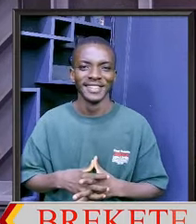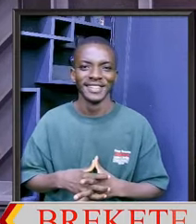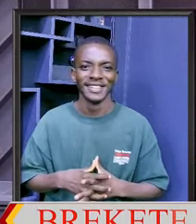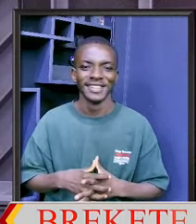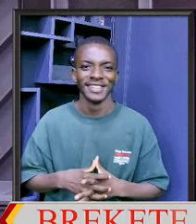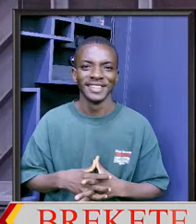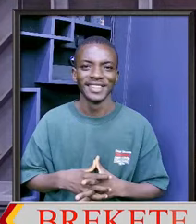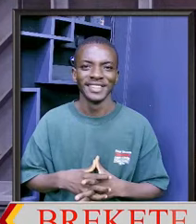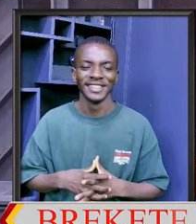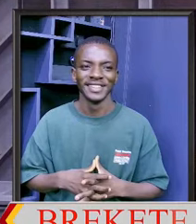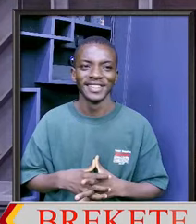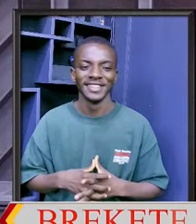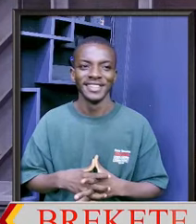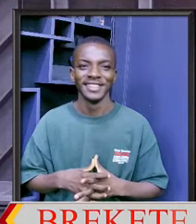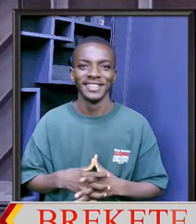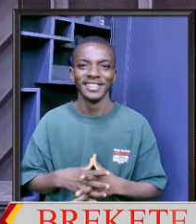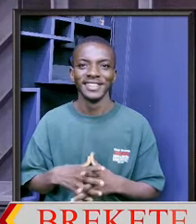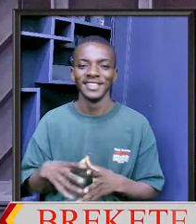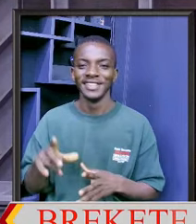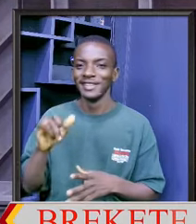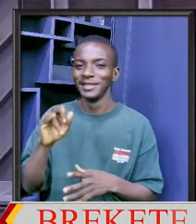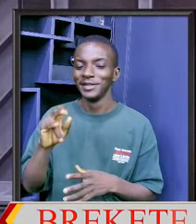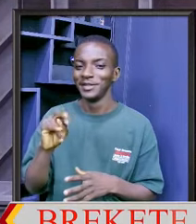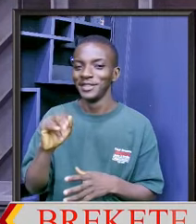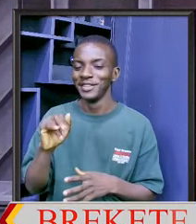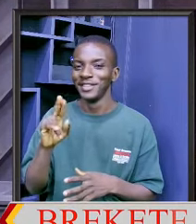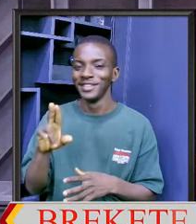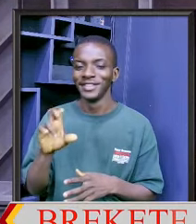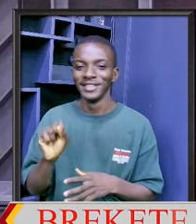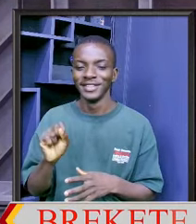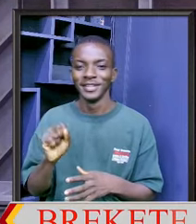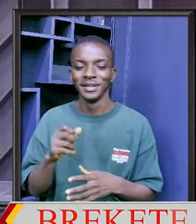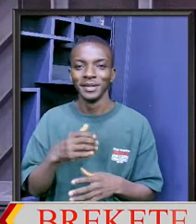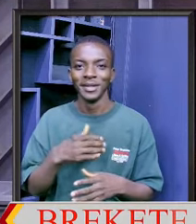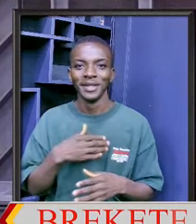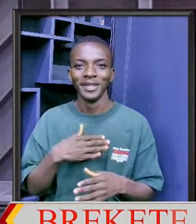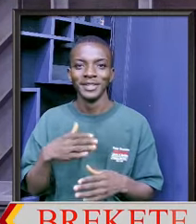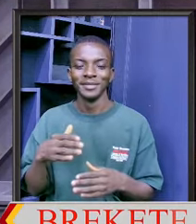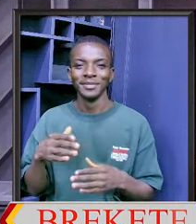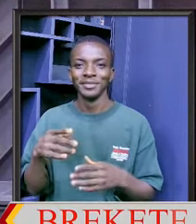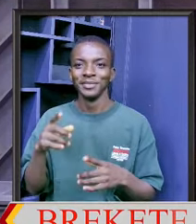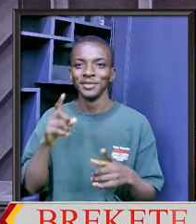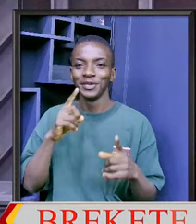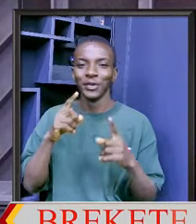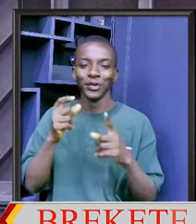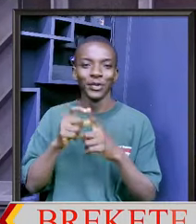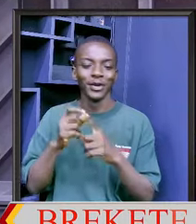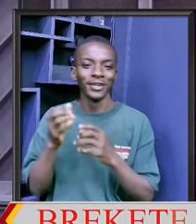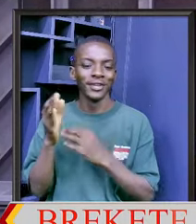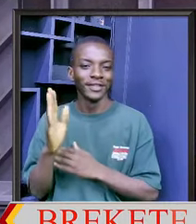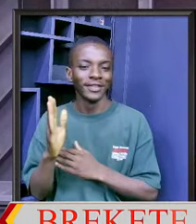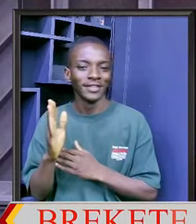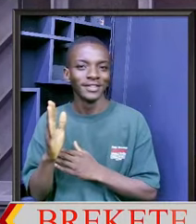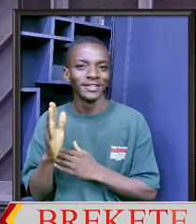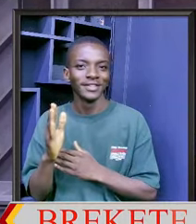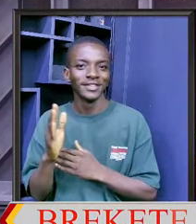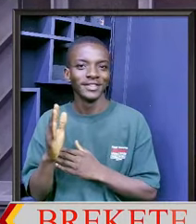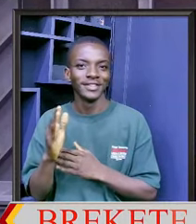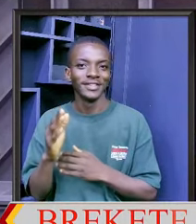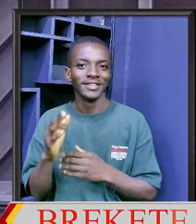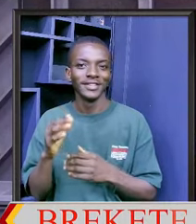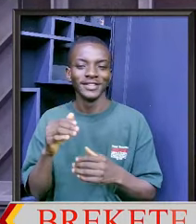Kai, Allah, Livinus. Yes, brother. Magana, Allah, ba? Yes. Allah,